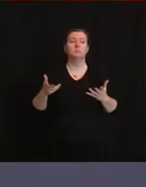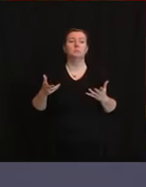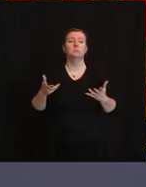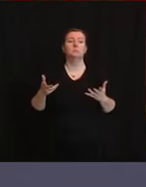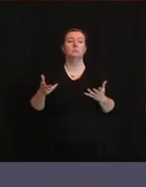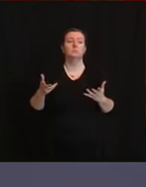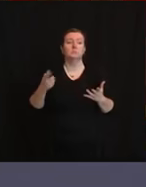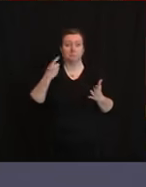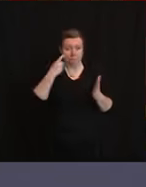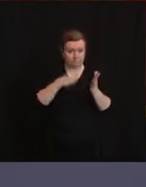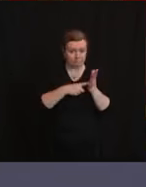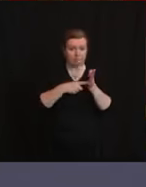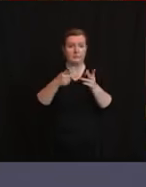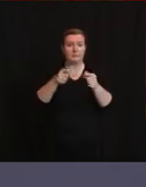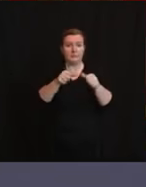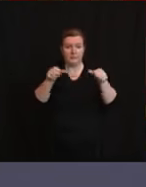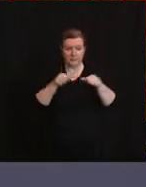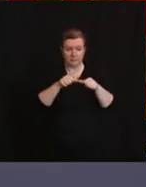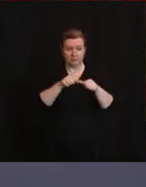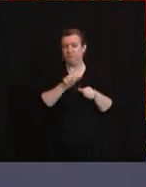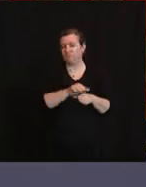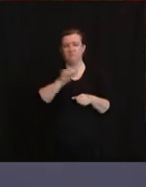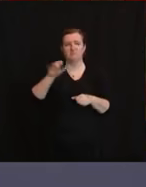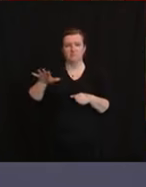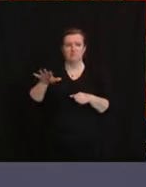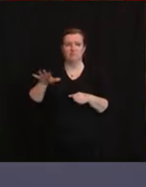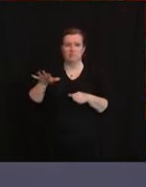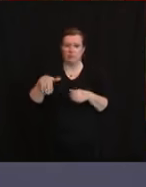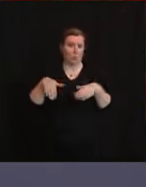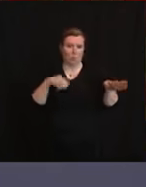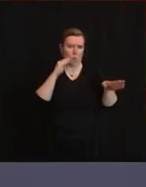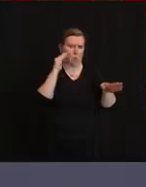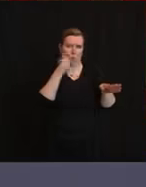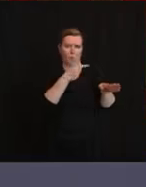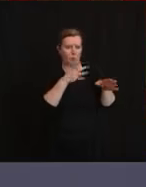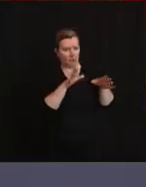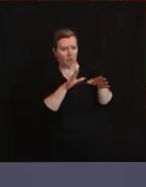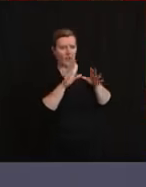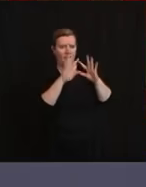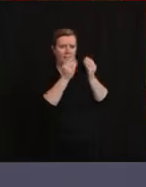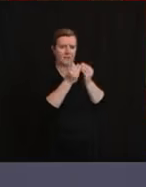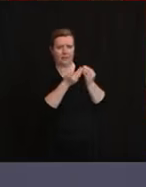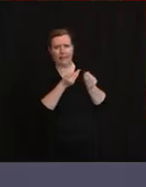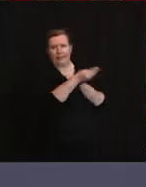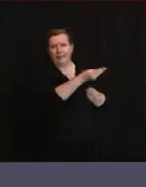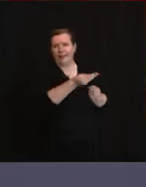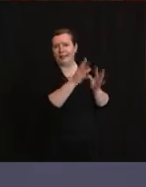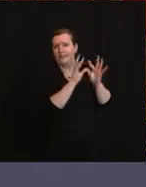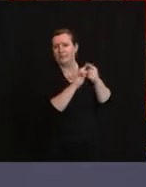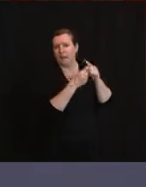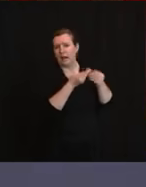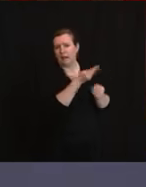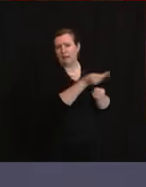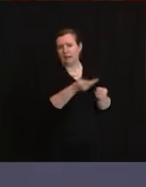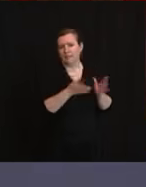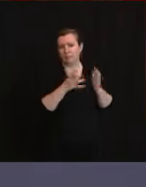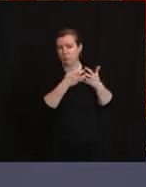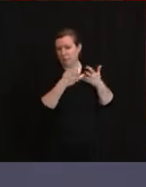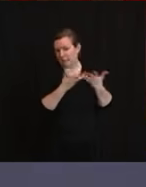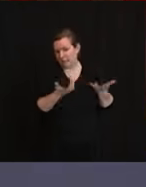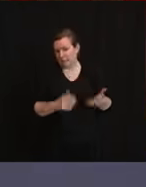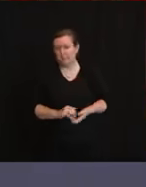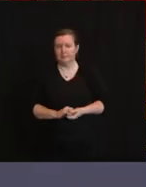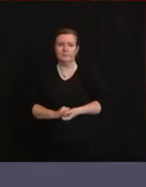than home. You all could correct me if I'm wrong. Judy, I'll defer to you on the South Jersey long-term